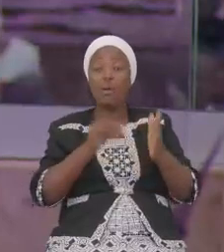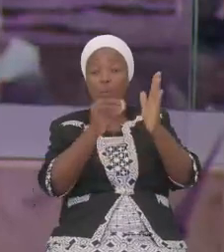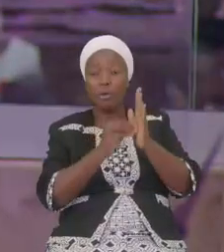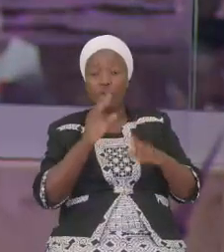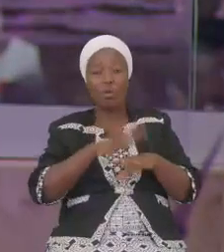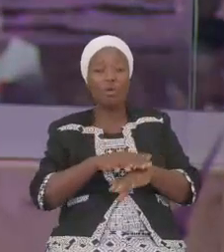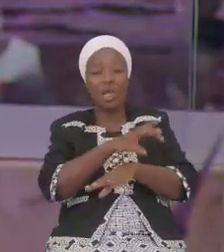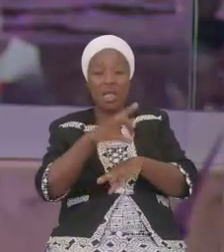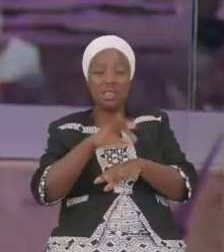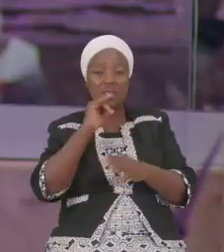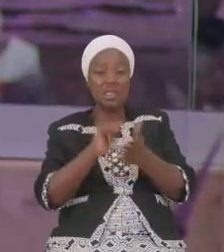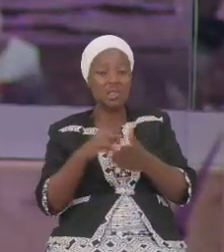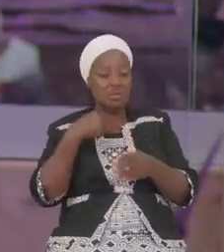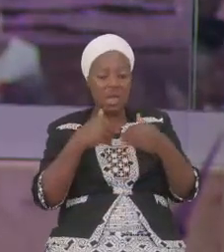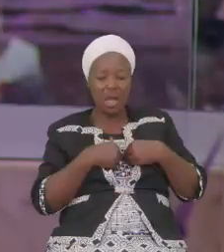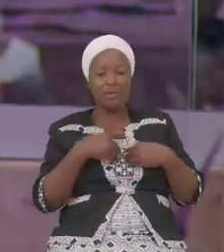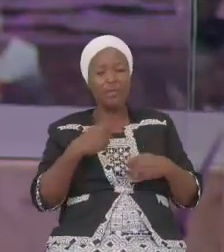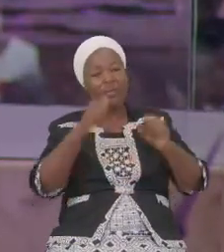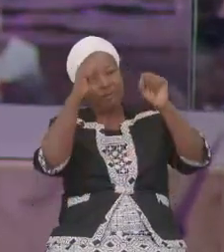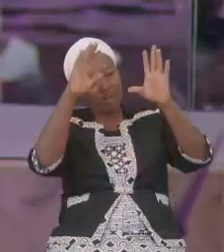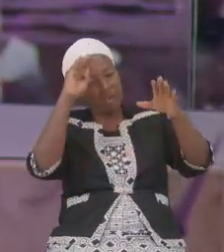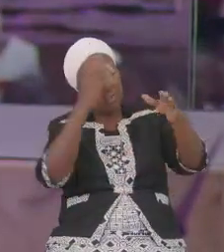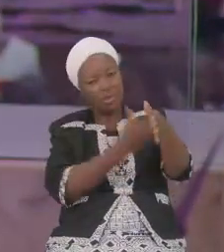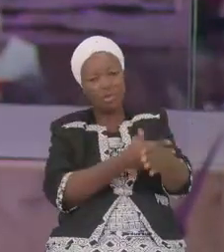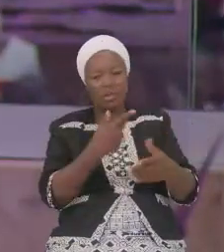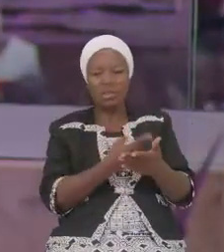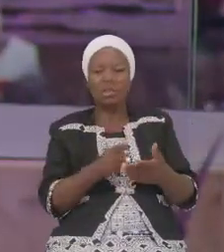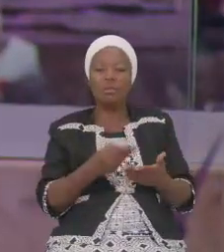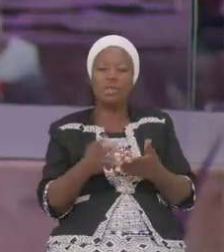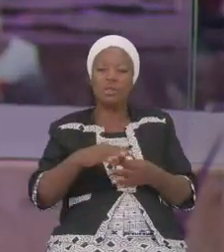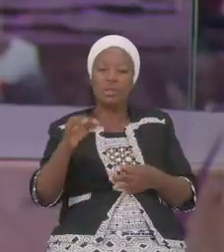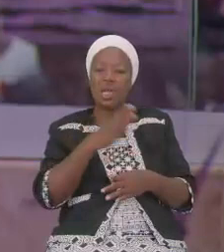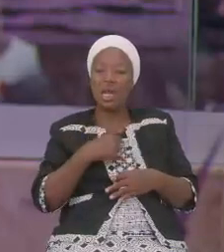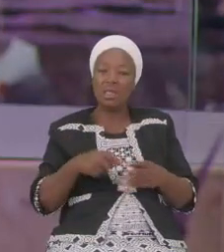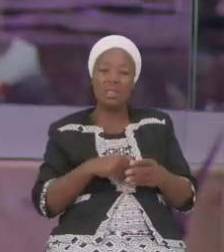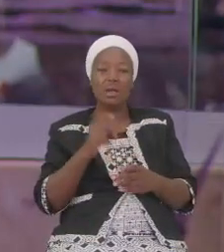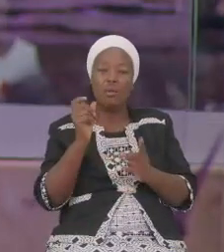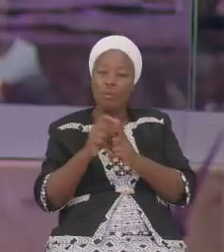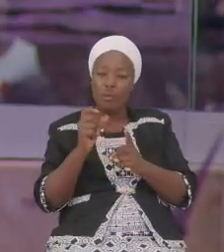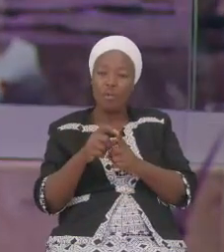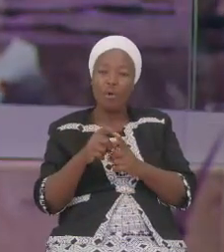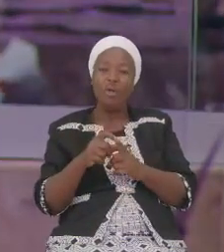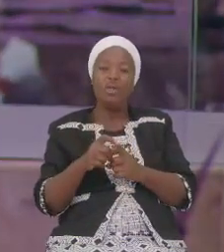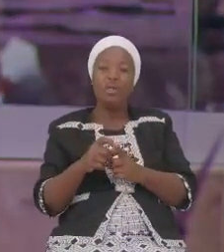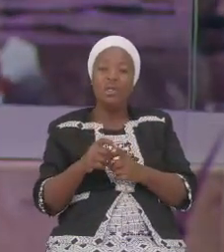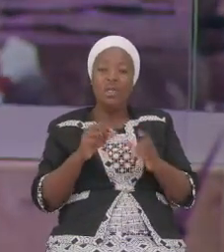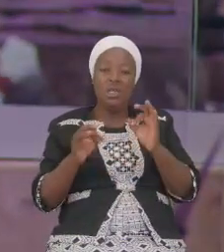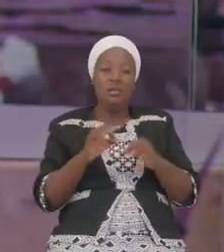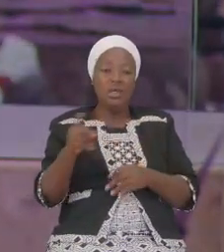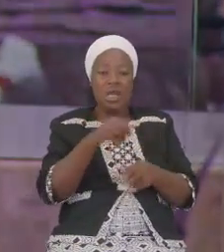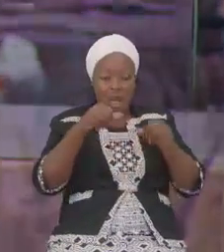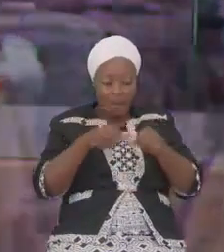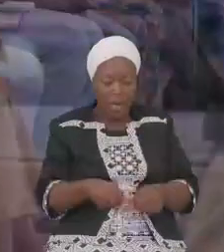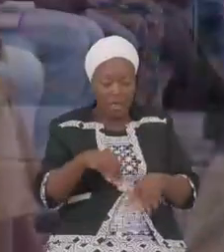is that we have the Father, the Son, the Holy Spirit, and the Word. If ye abide in me,